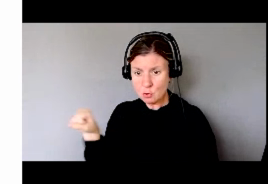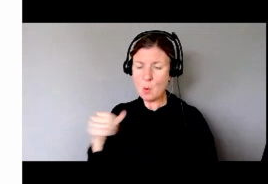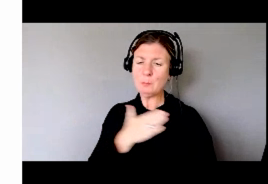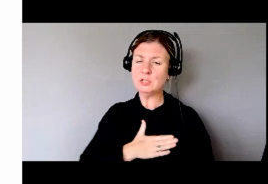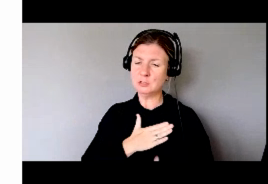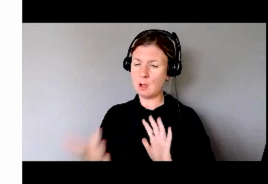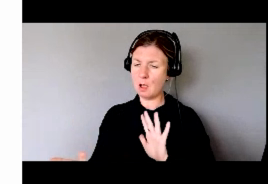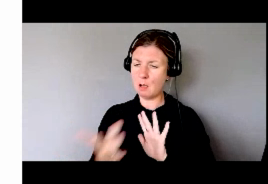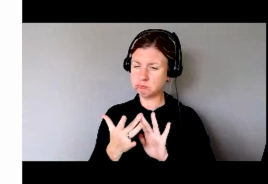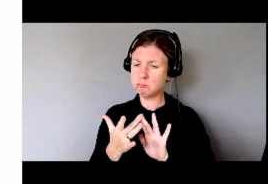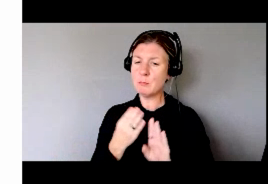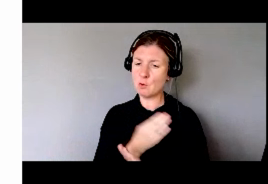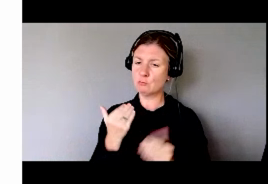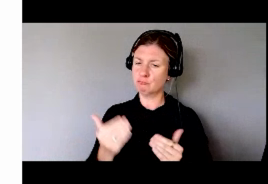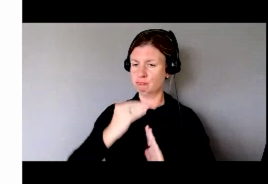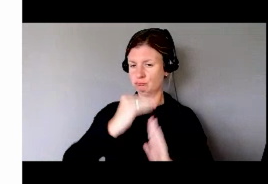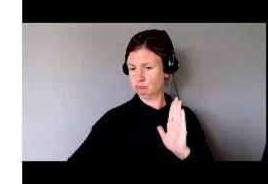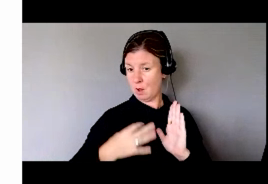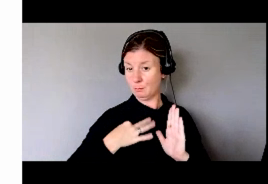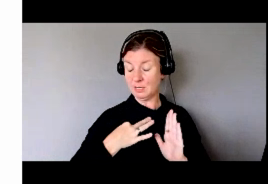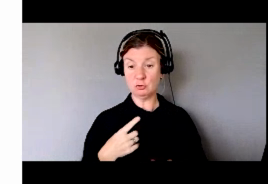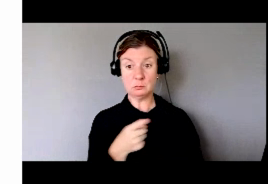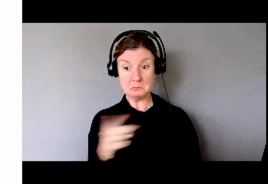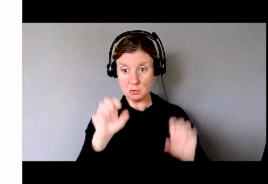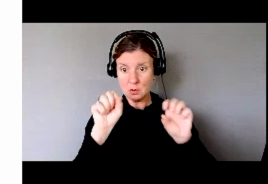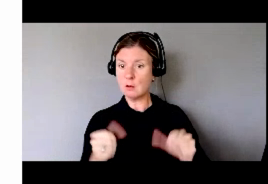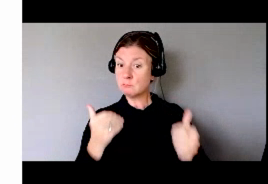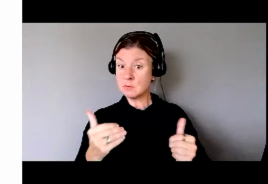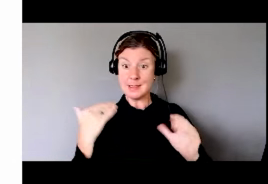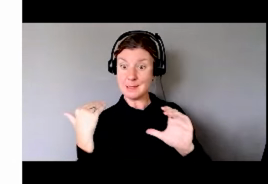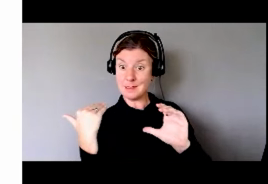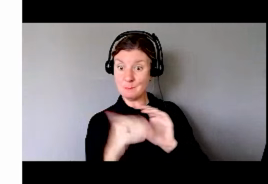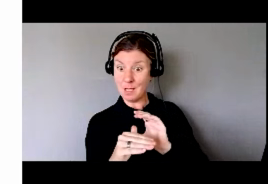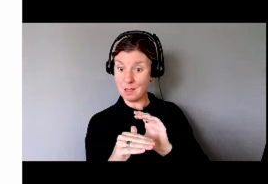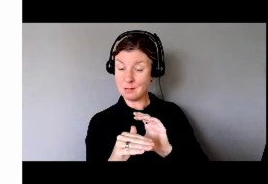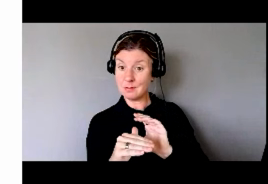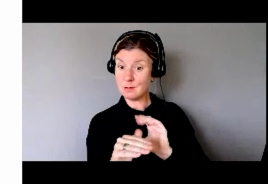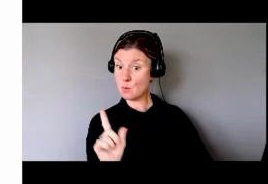applying. You can email the Public Art team at